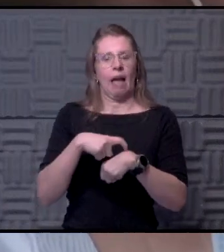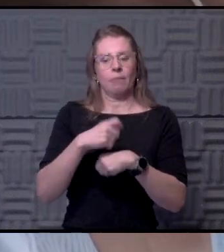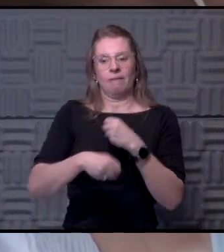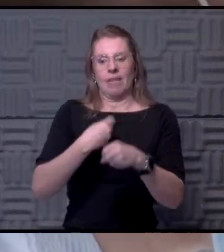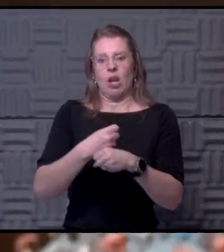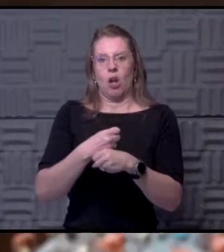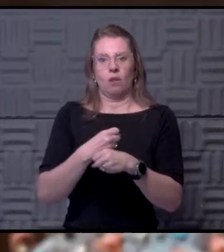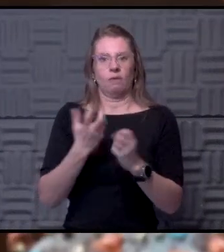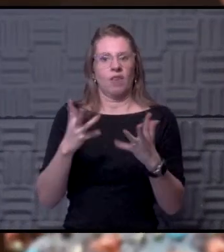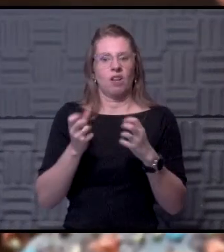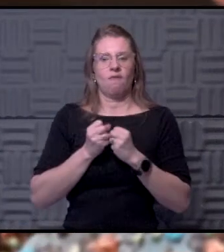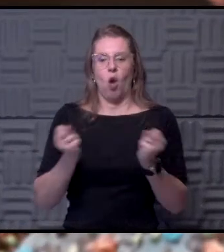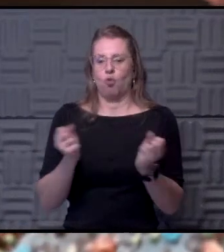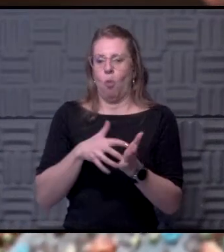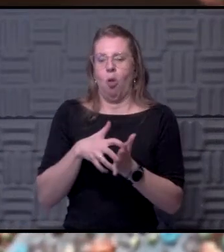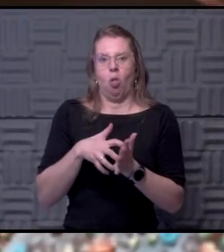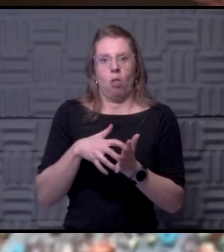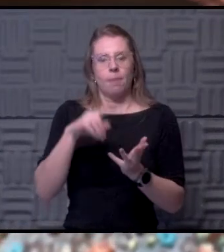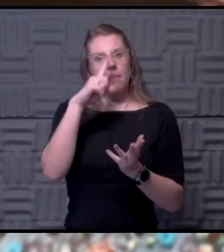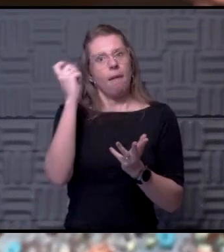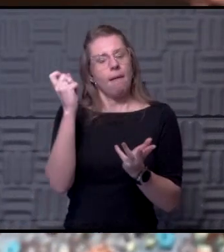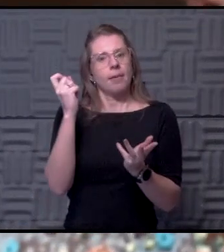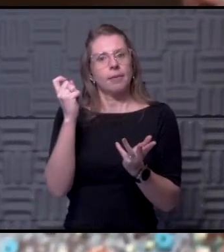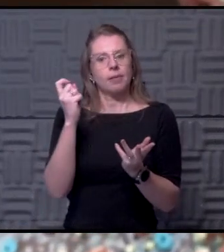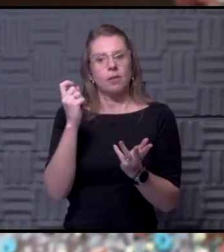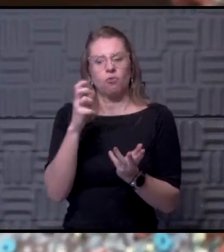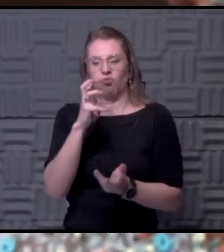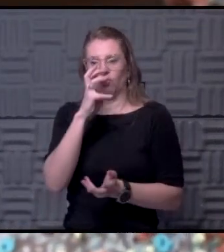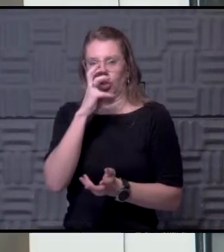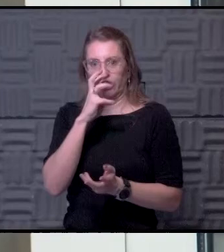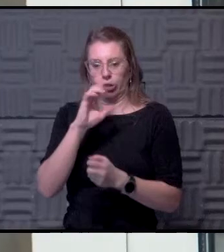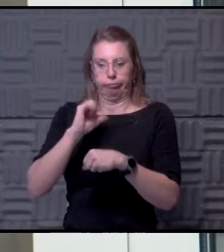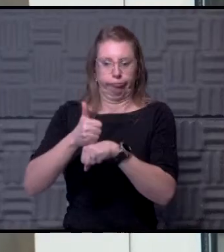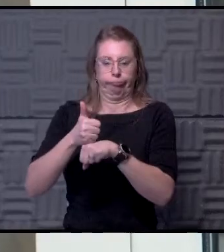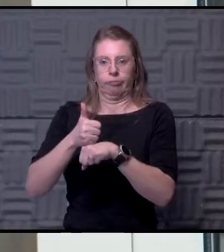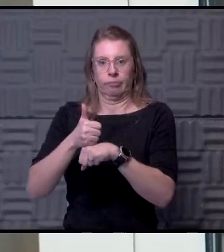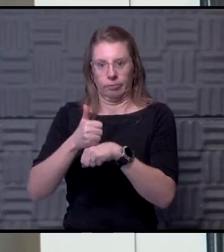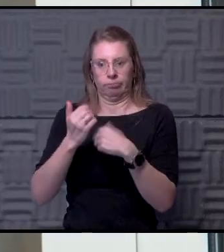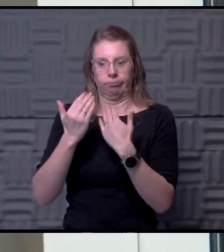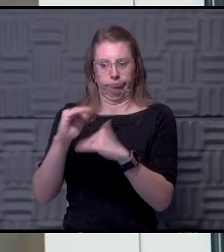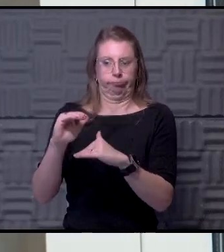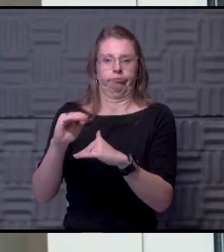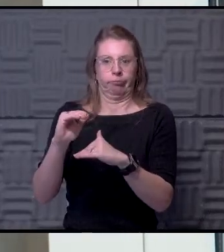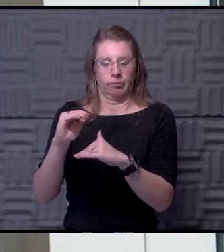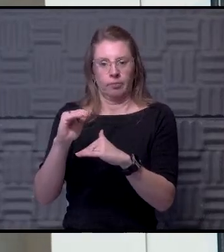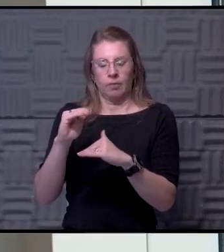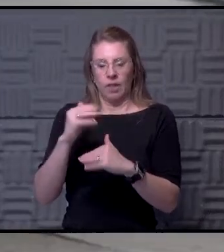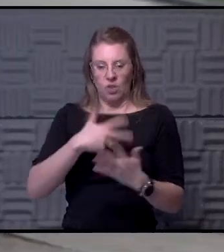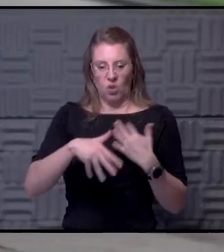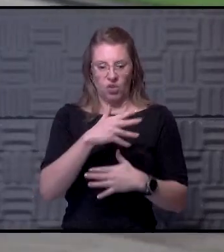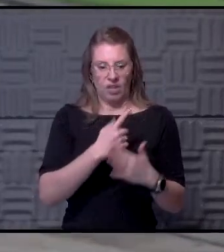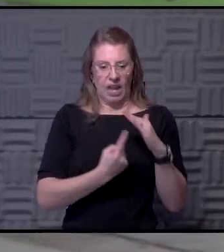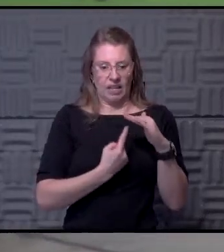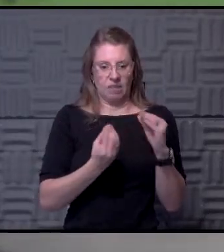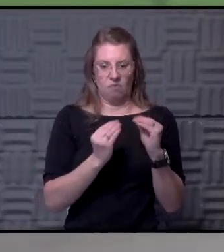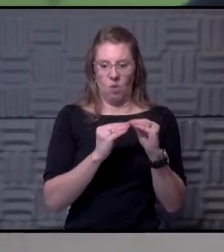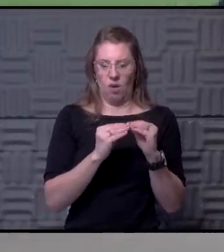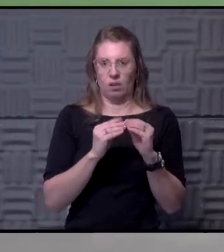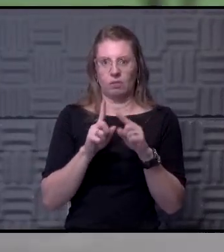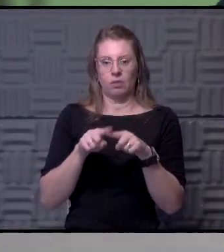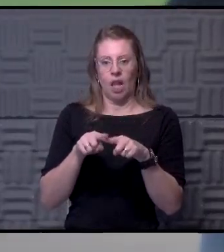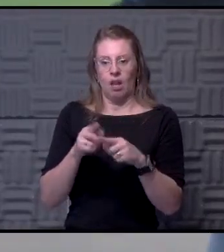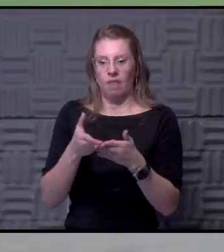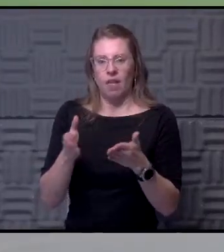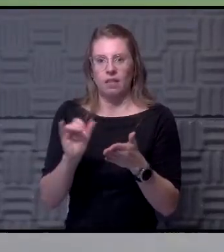already vulnerable because of the restrictions that have been in place. We've been more socially isolated, and we've been relying on